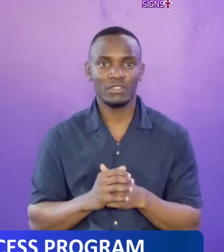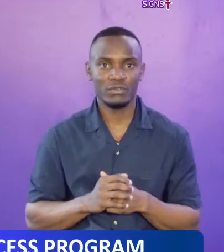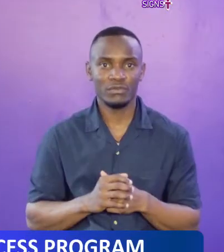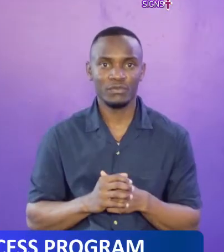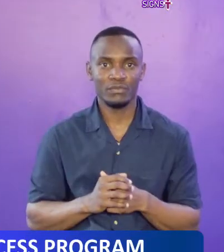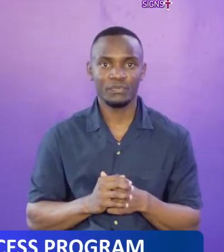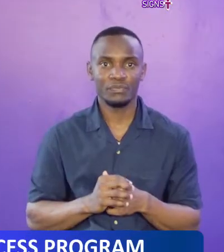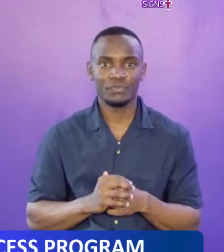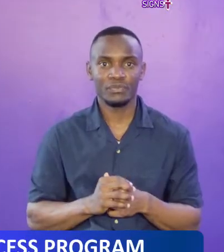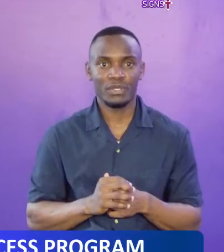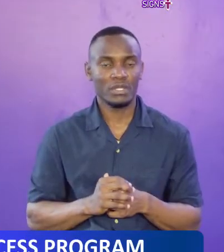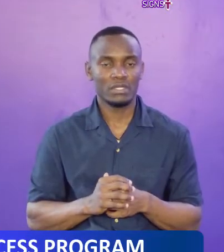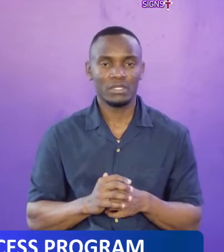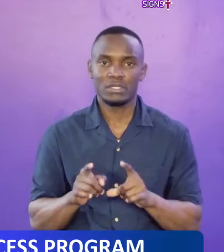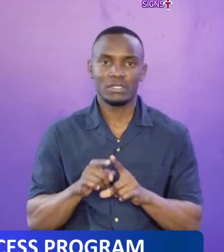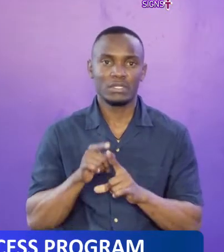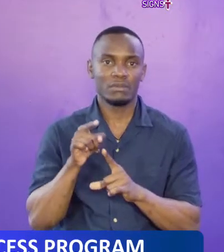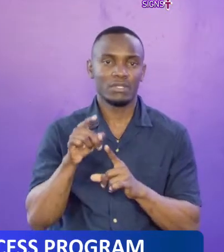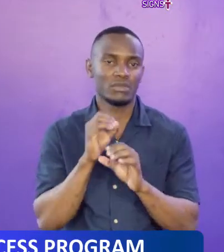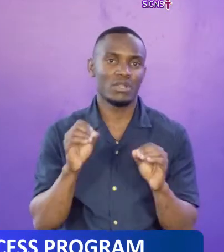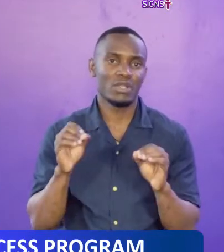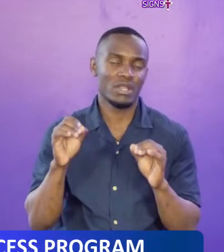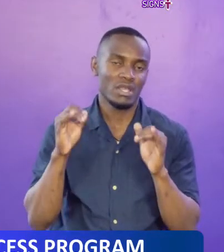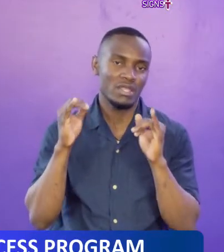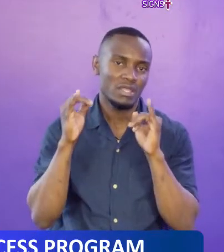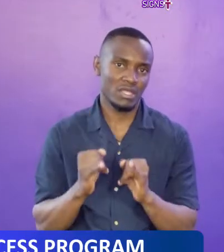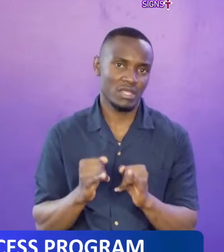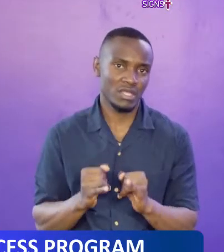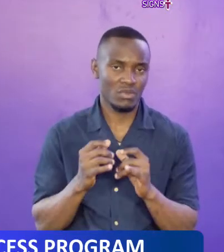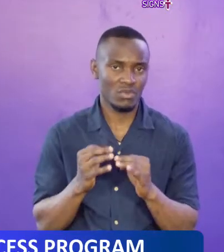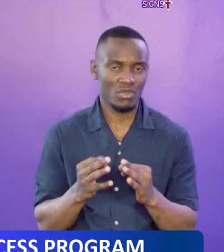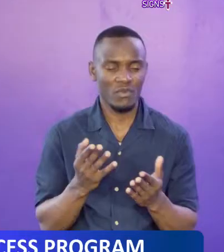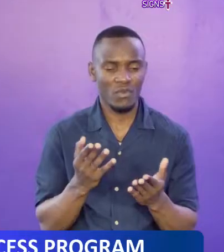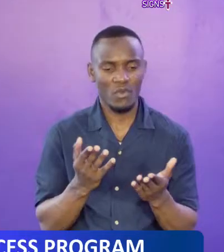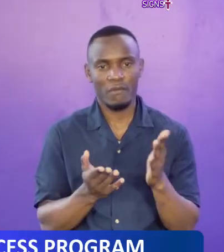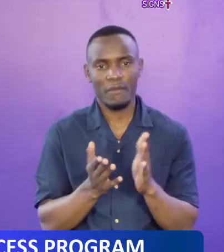it's nothing new as compared to the thumb.